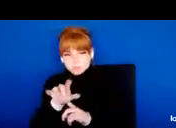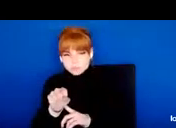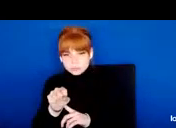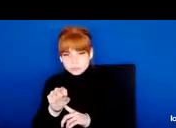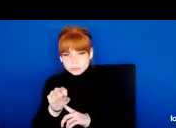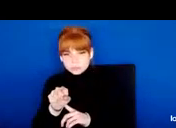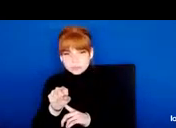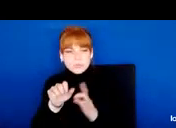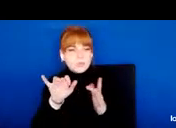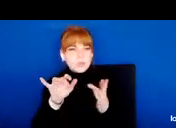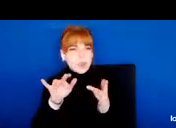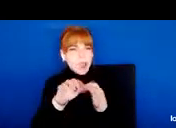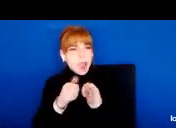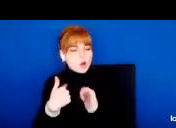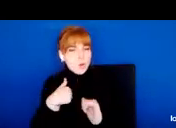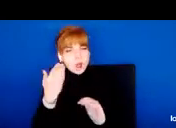2.1?